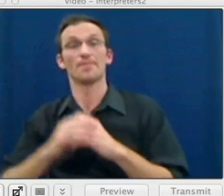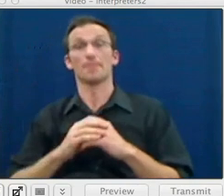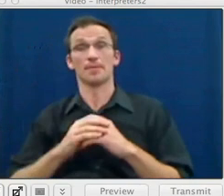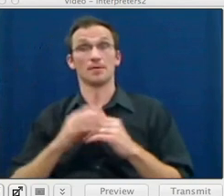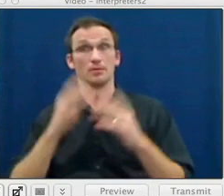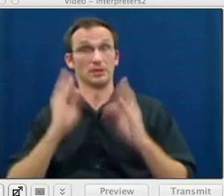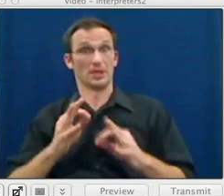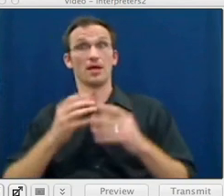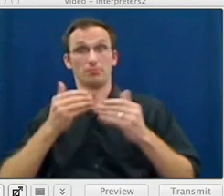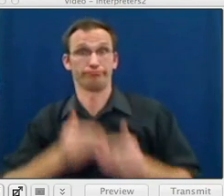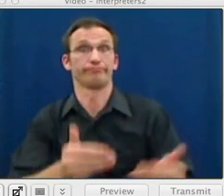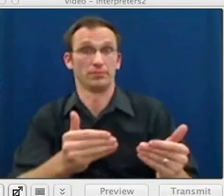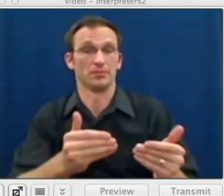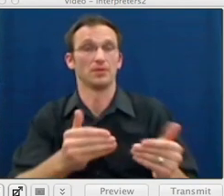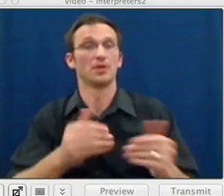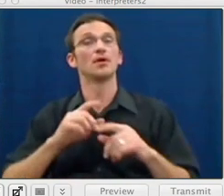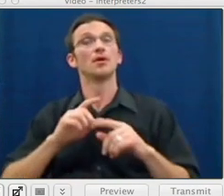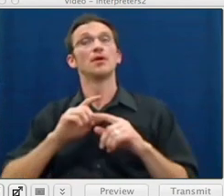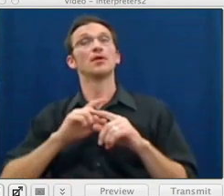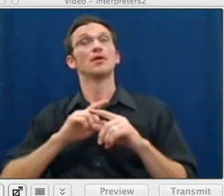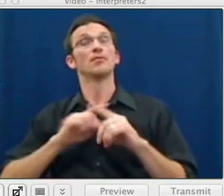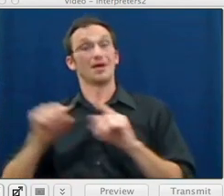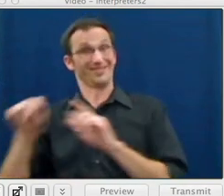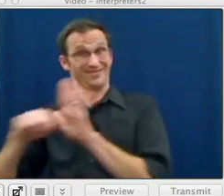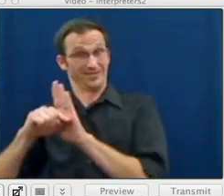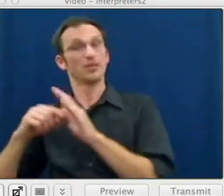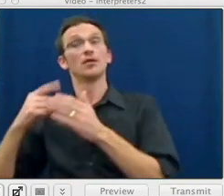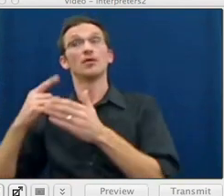was this potential